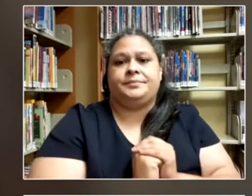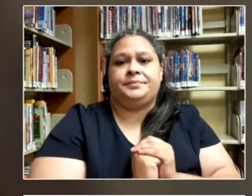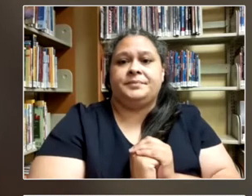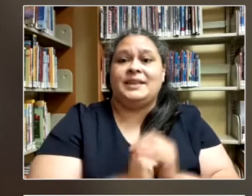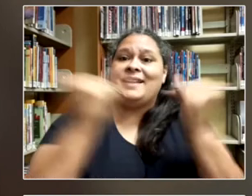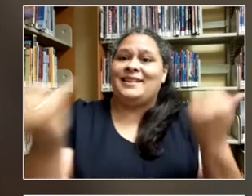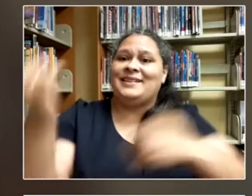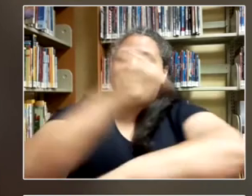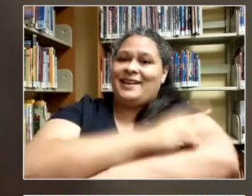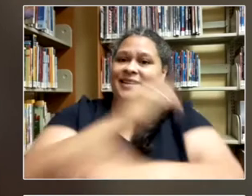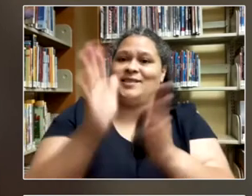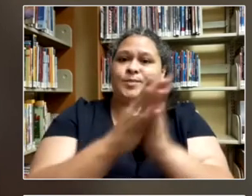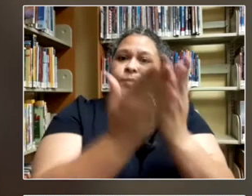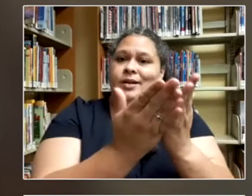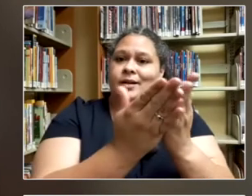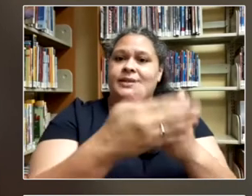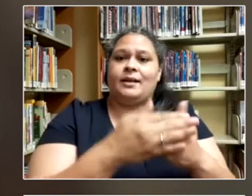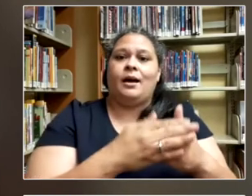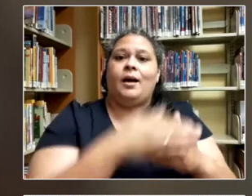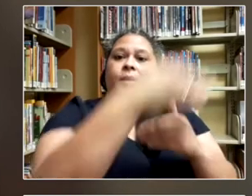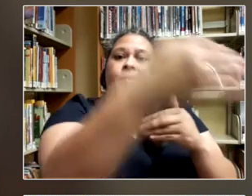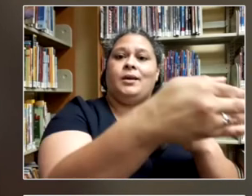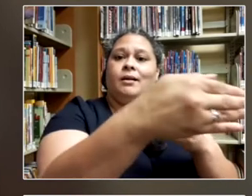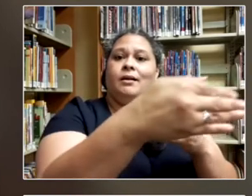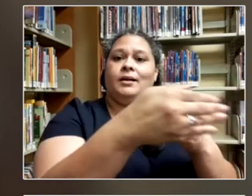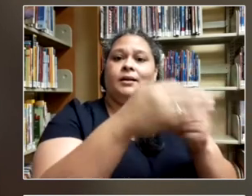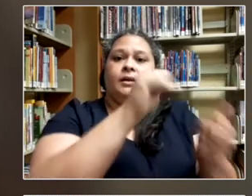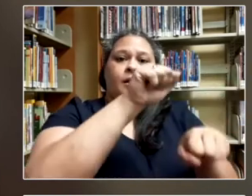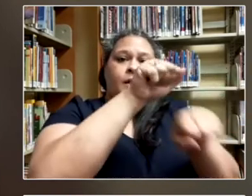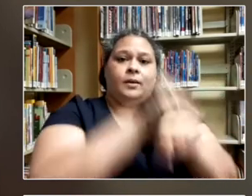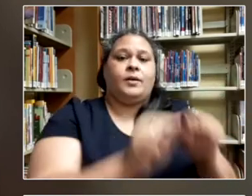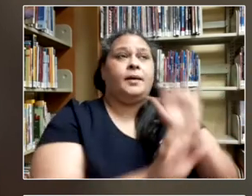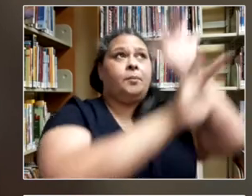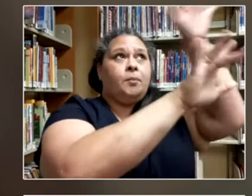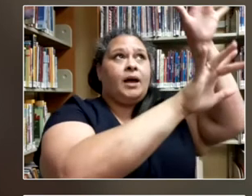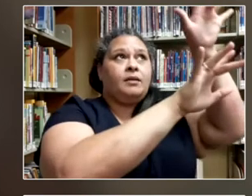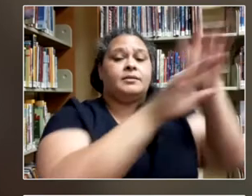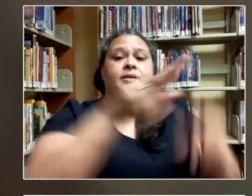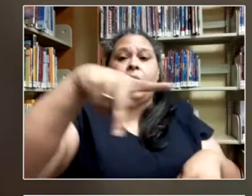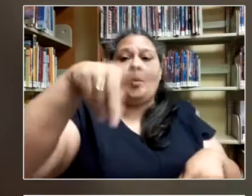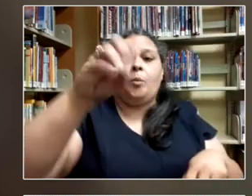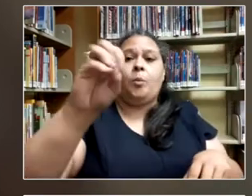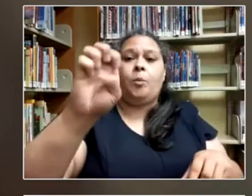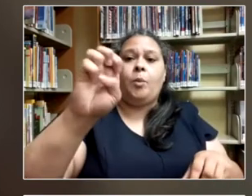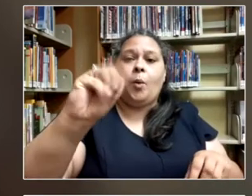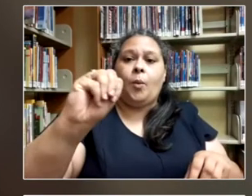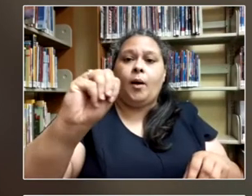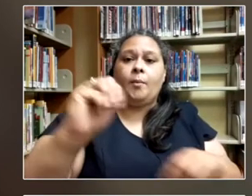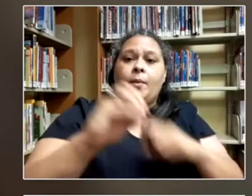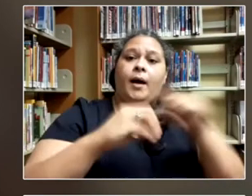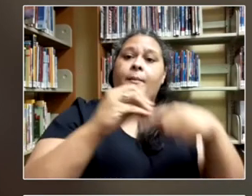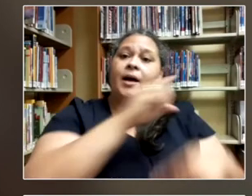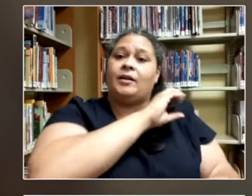Today's book is Beyond the Great Mountains, a visual poem about China by Ed Young. I will be